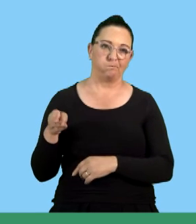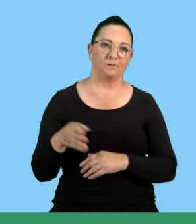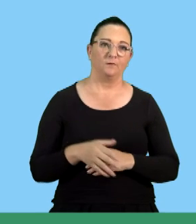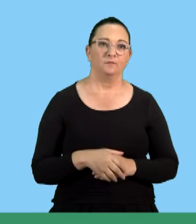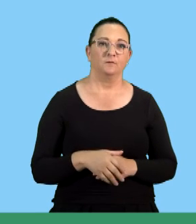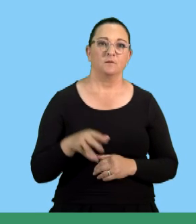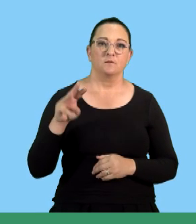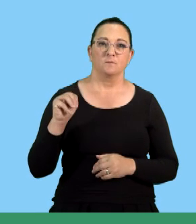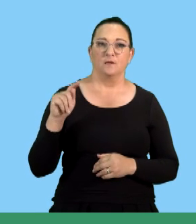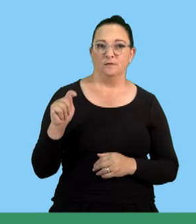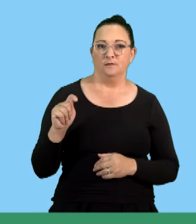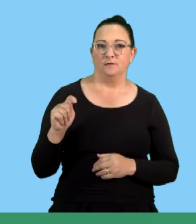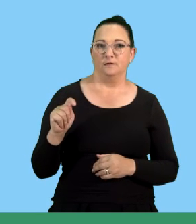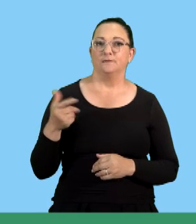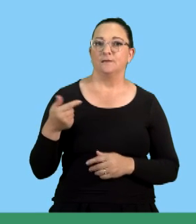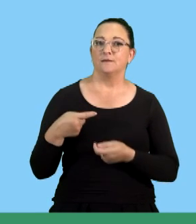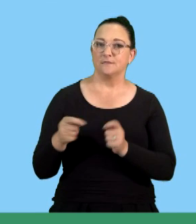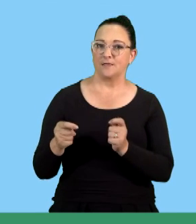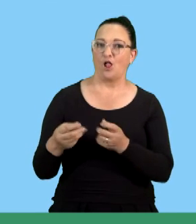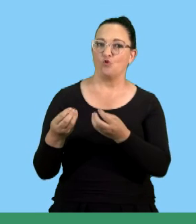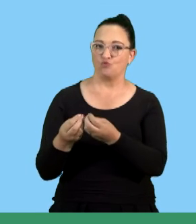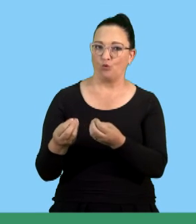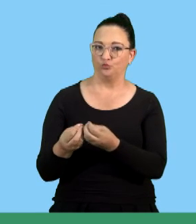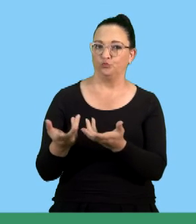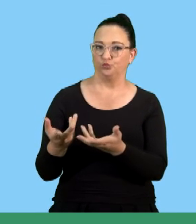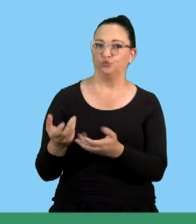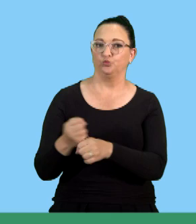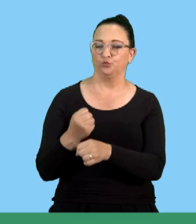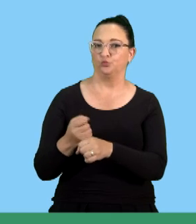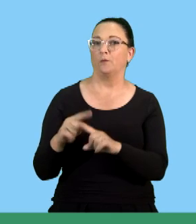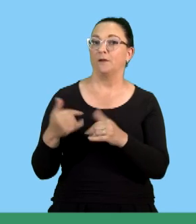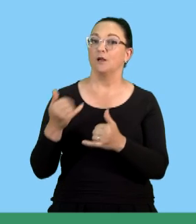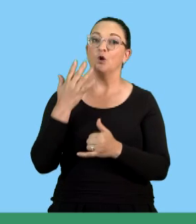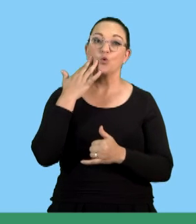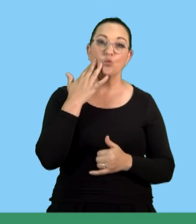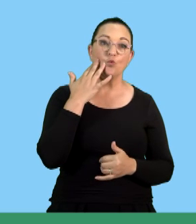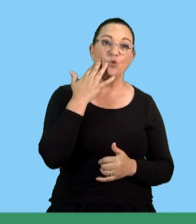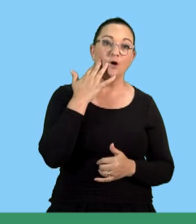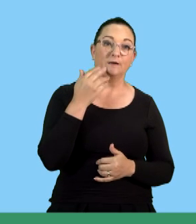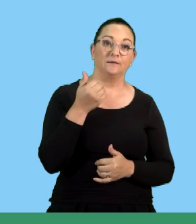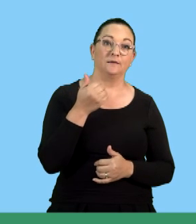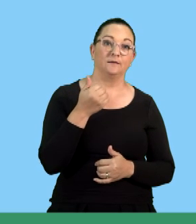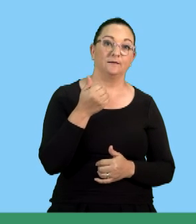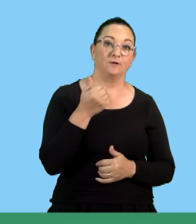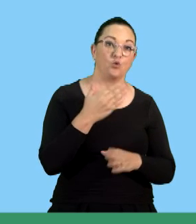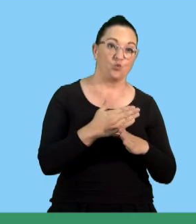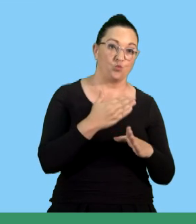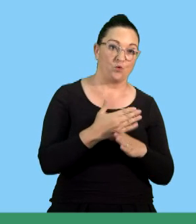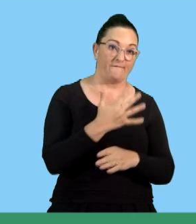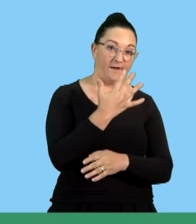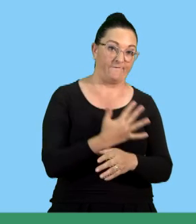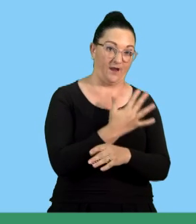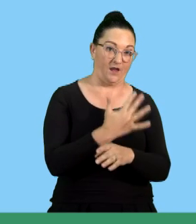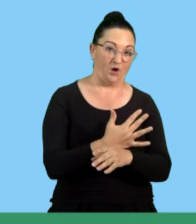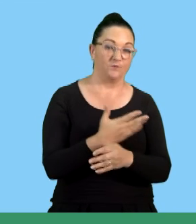Traders sells grocery items. Mandy, the owner, ensures that workers have a meal break of 60 minutes after the